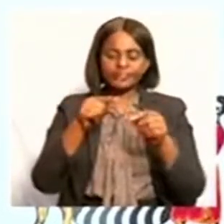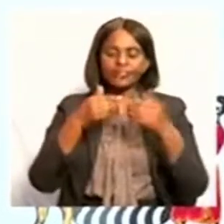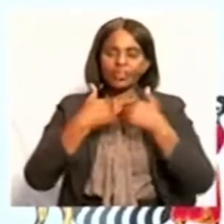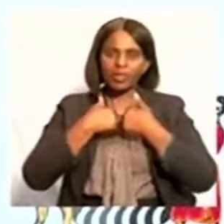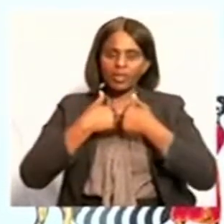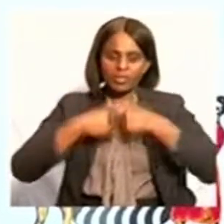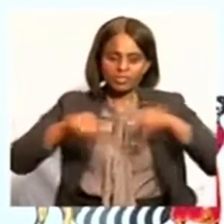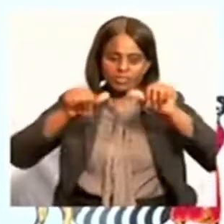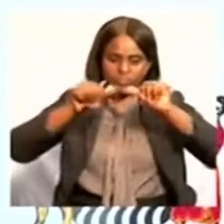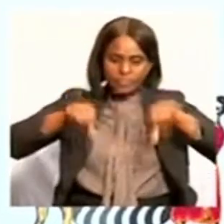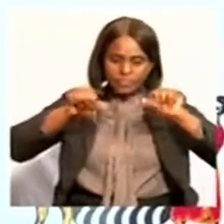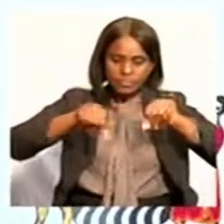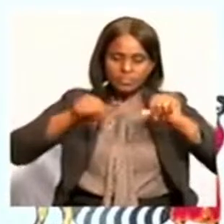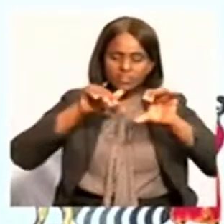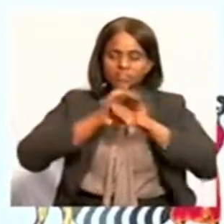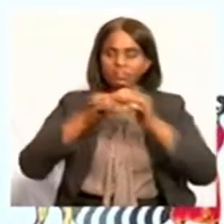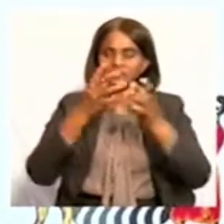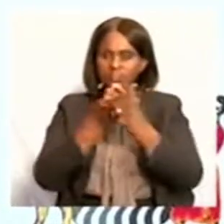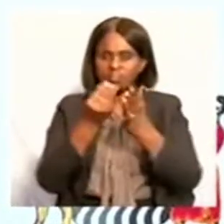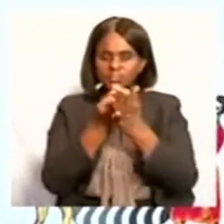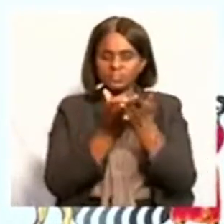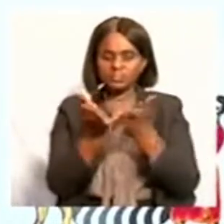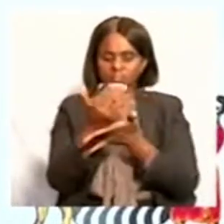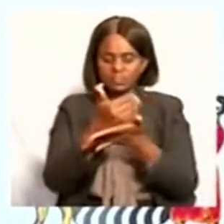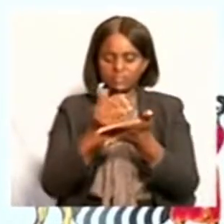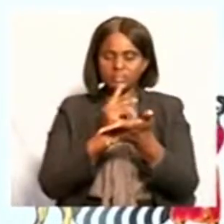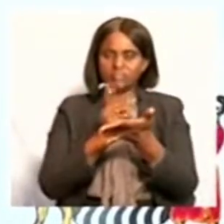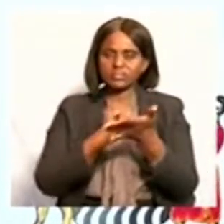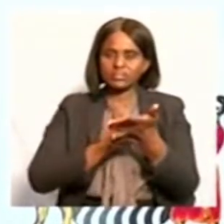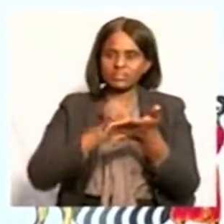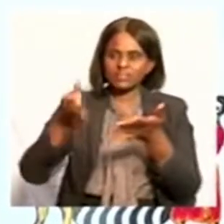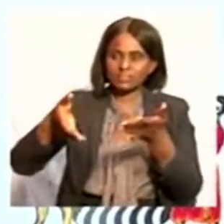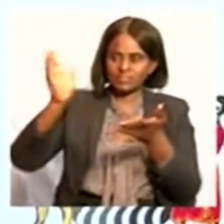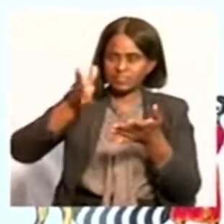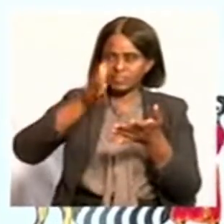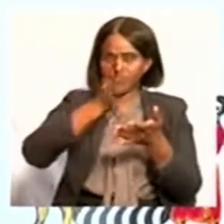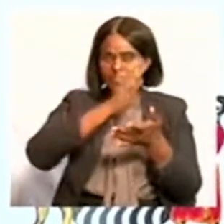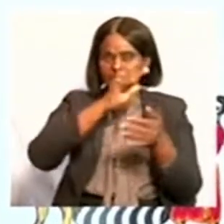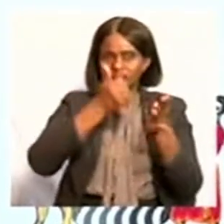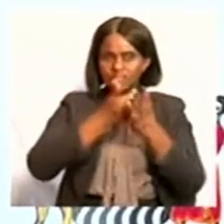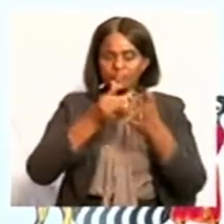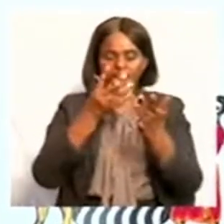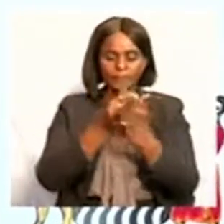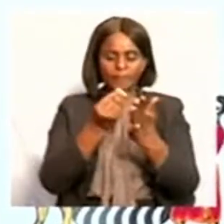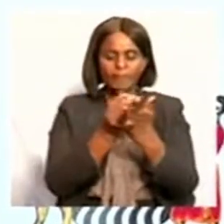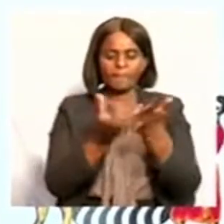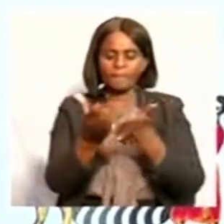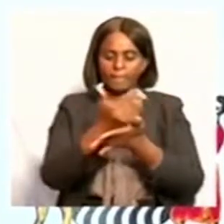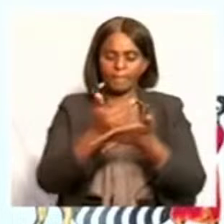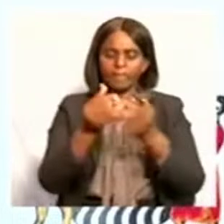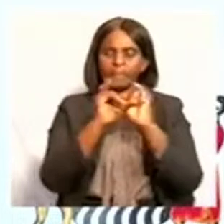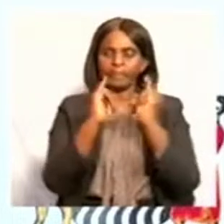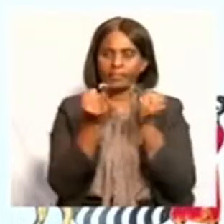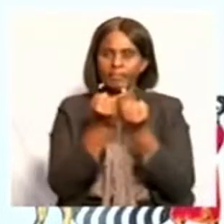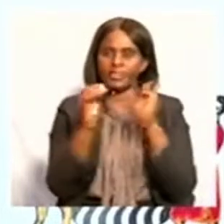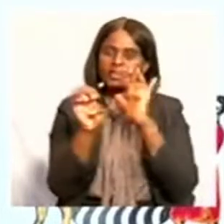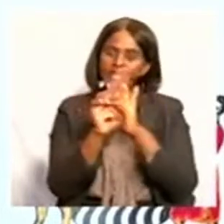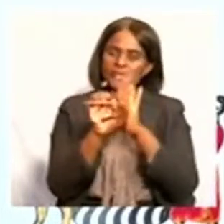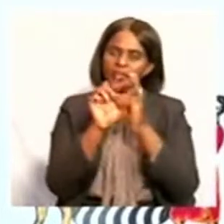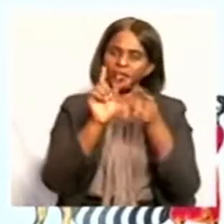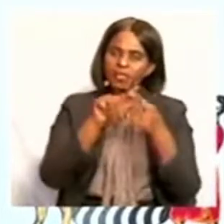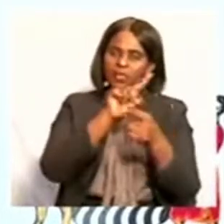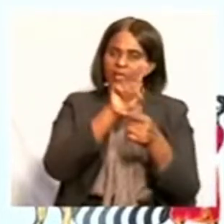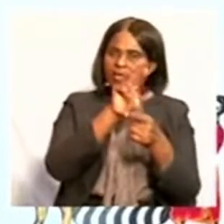conducting audits on revenue collection. So we go out to audit all revenue collecting institutions such as